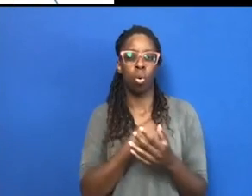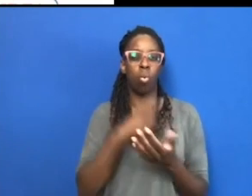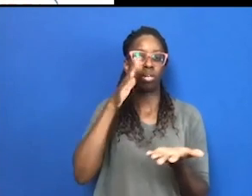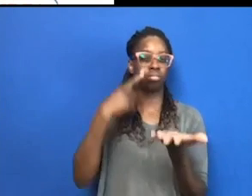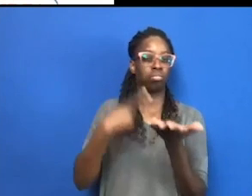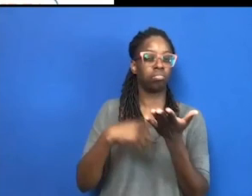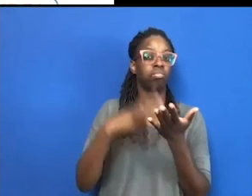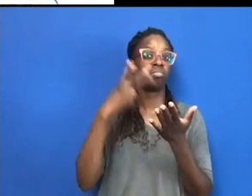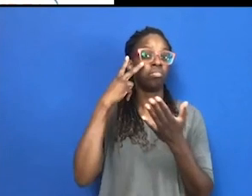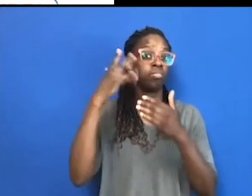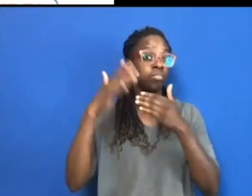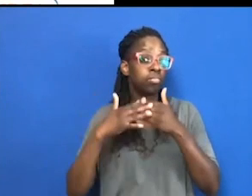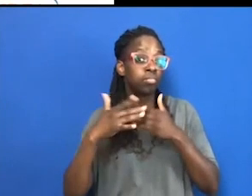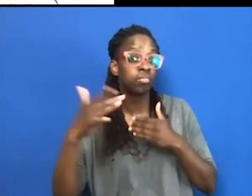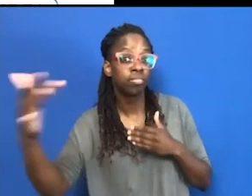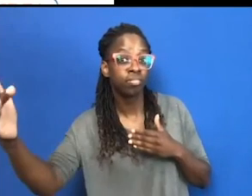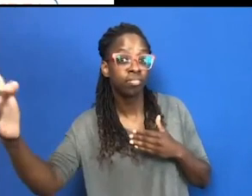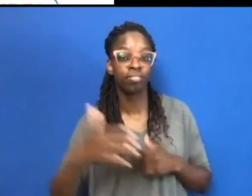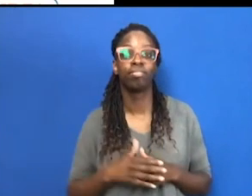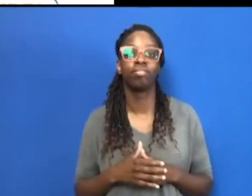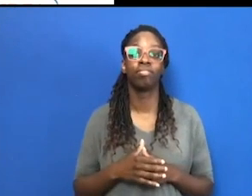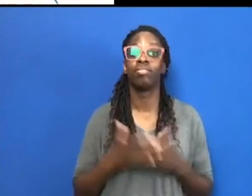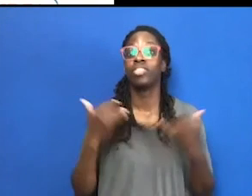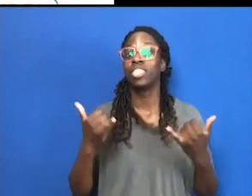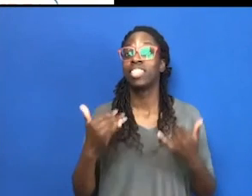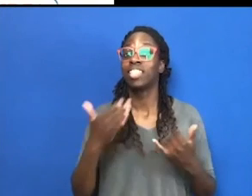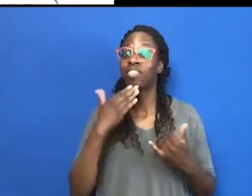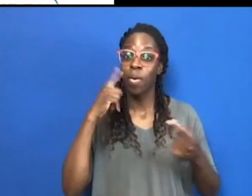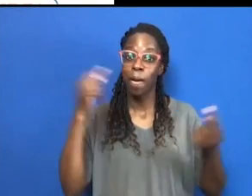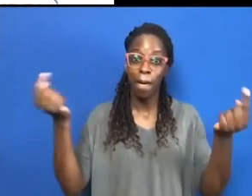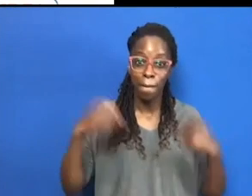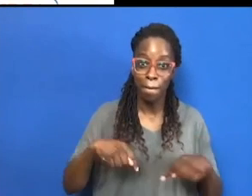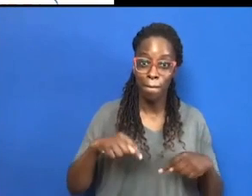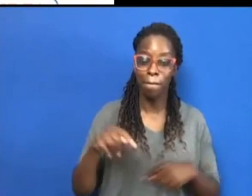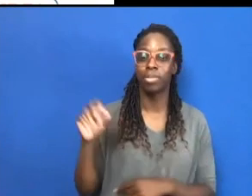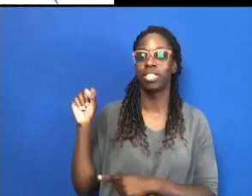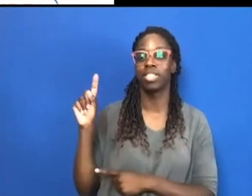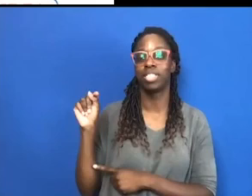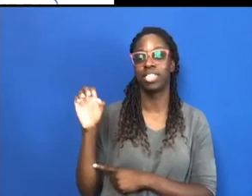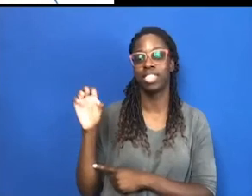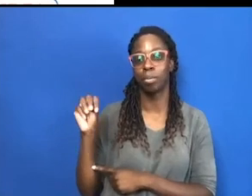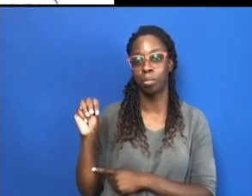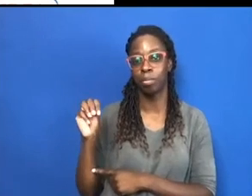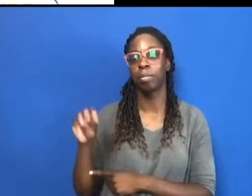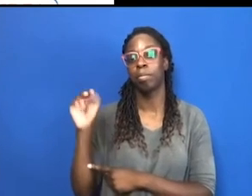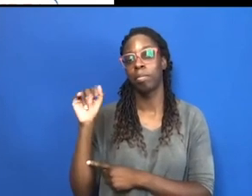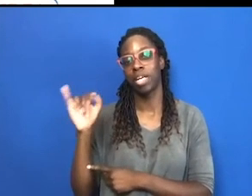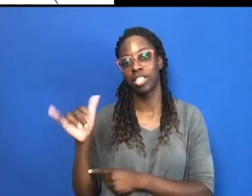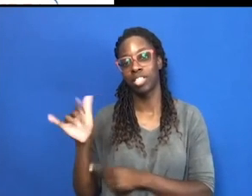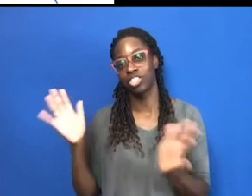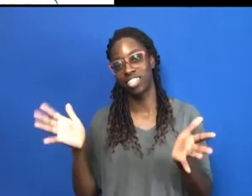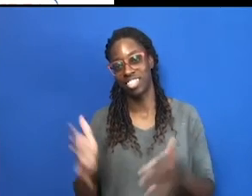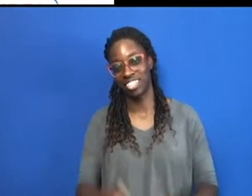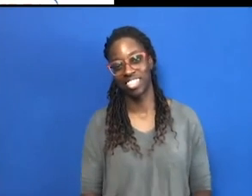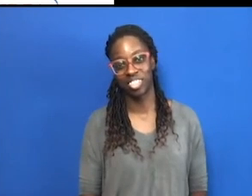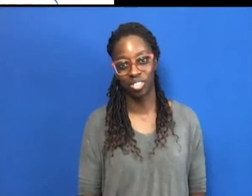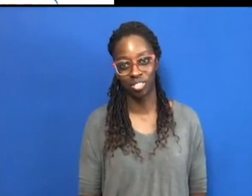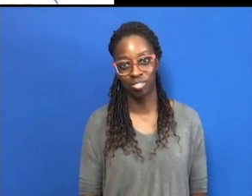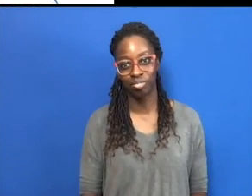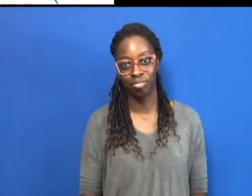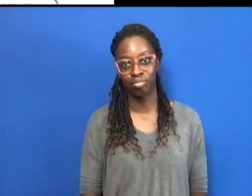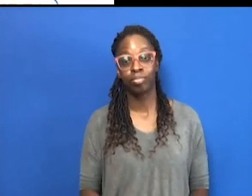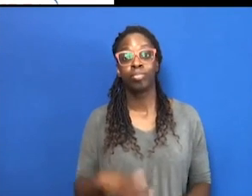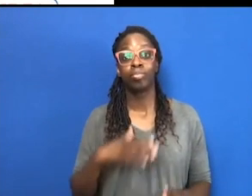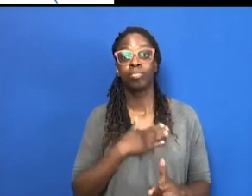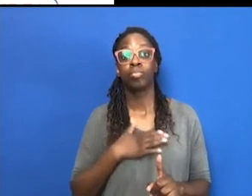all for attending this STEM mini chat. Please contribute to the discussion board as you are